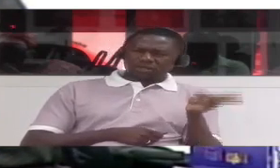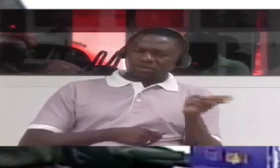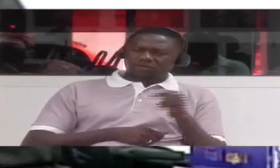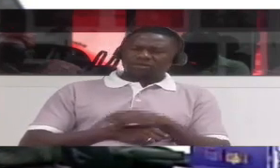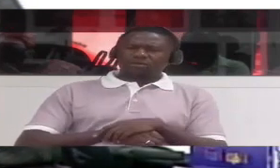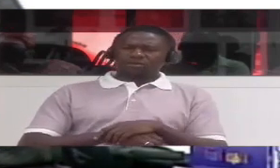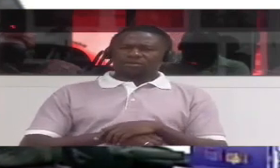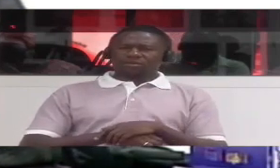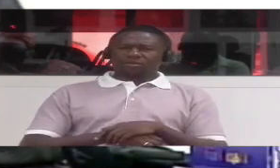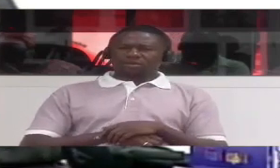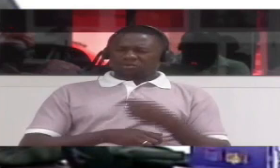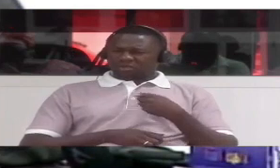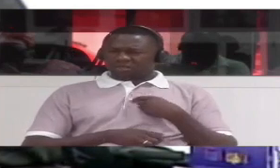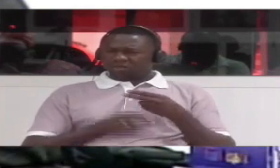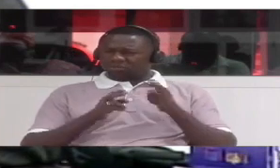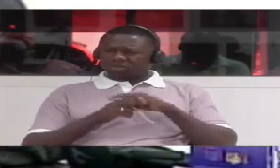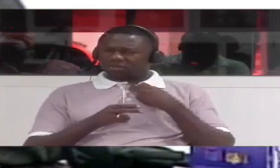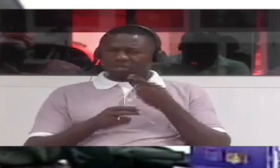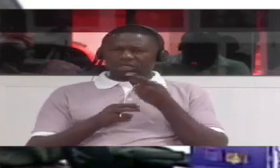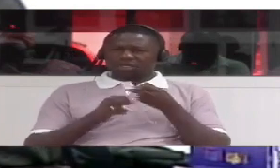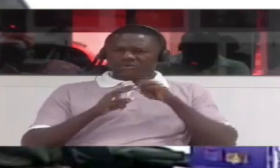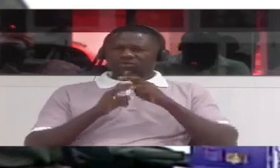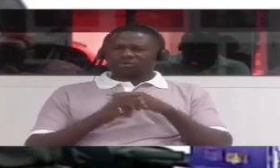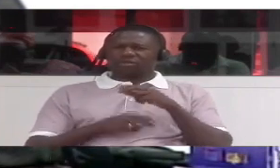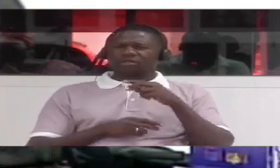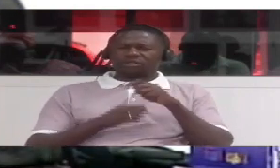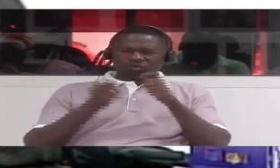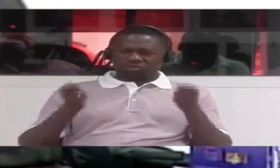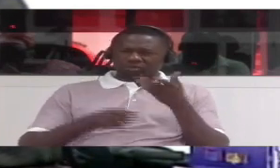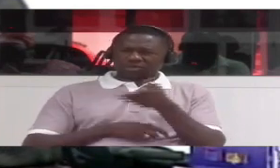I didn't make any sense of what he was saying. I kept repeating that